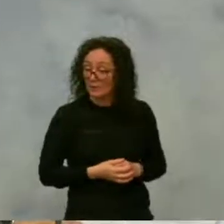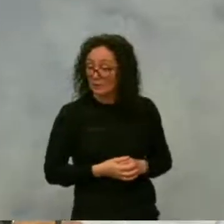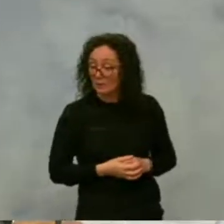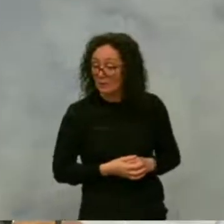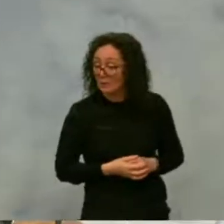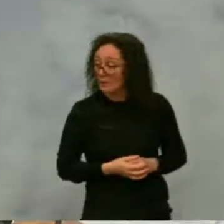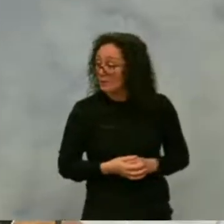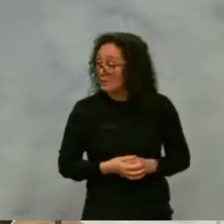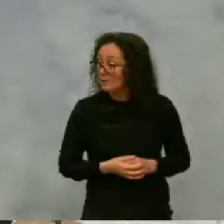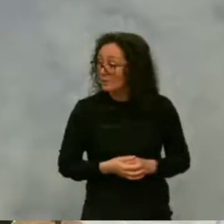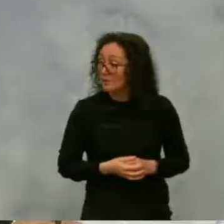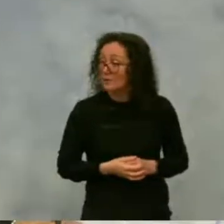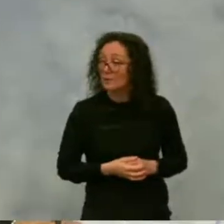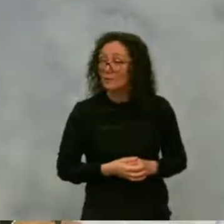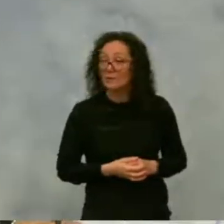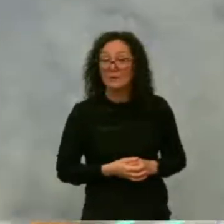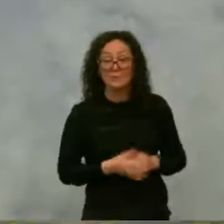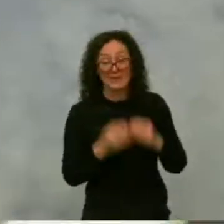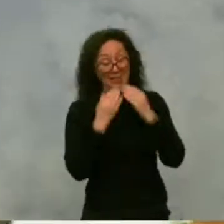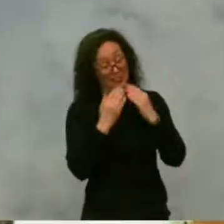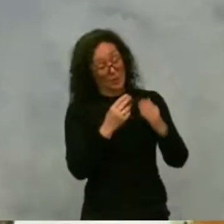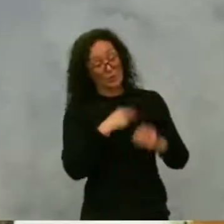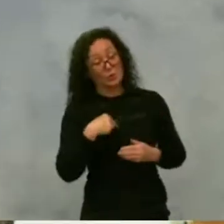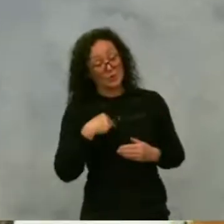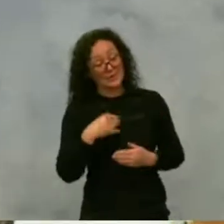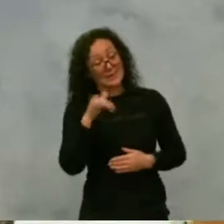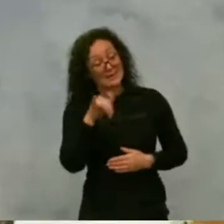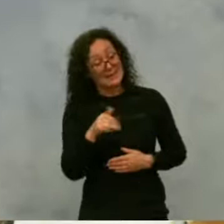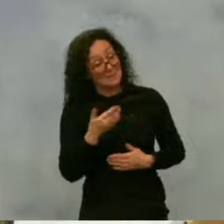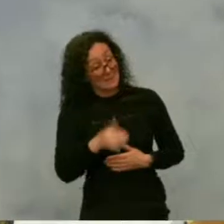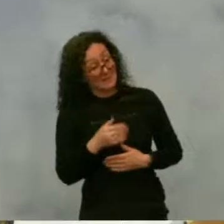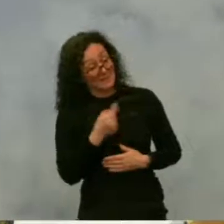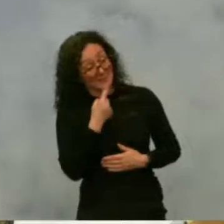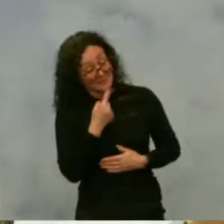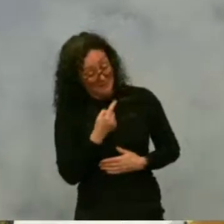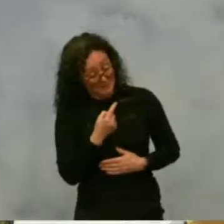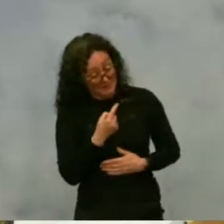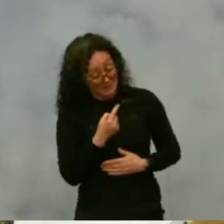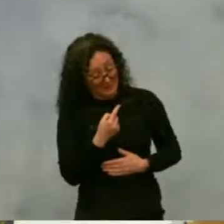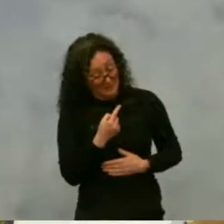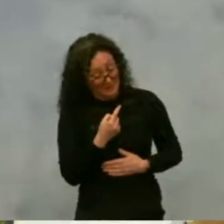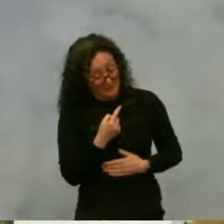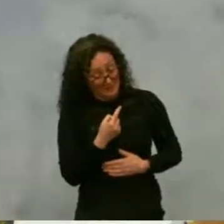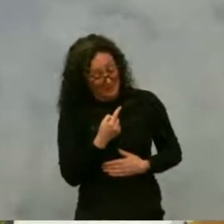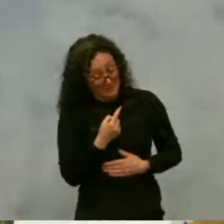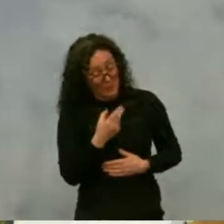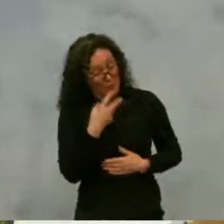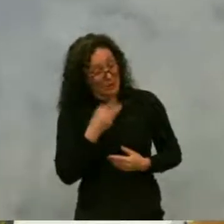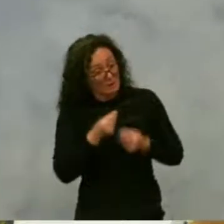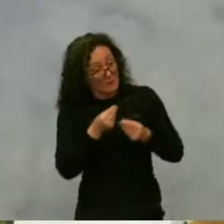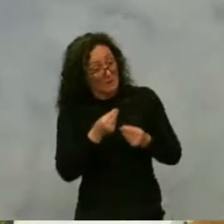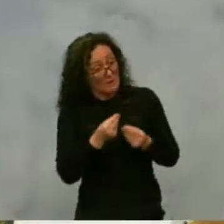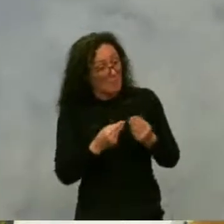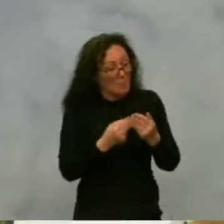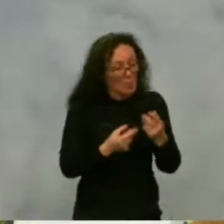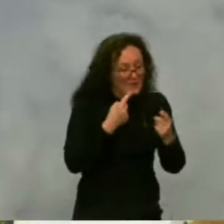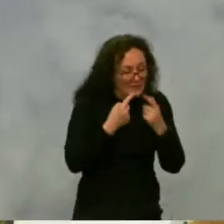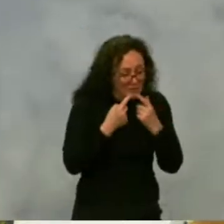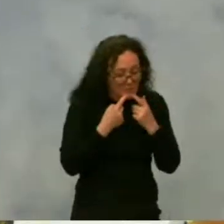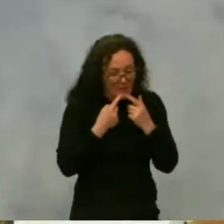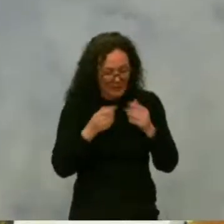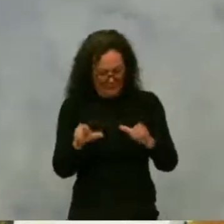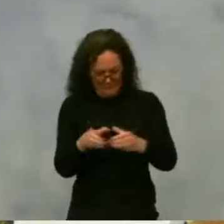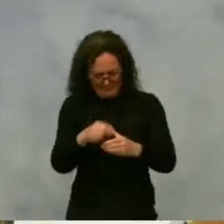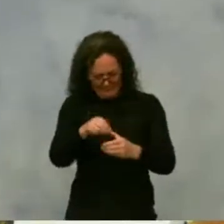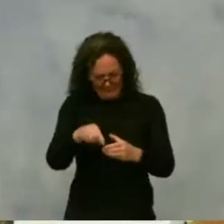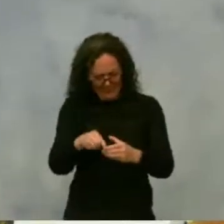Okay. Thank you, Councillor. Yes, I mentioned earlier there, I'm happy to provide some further detail breaking down the composition of the sundry debt write-offs for